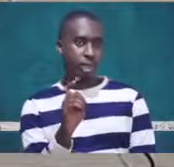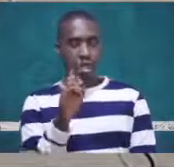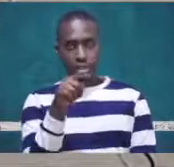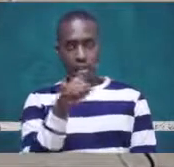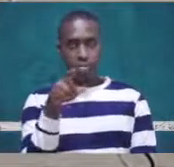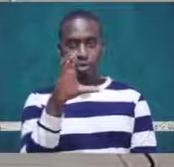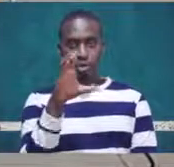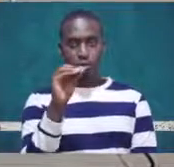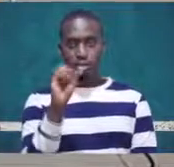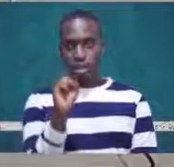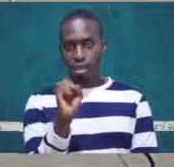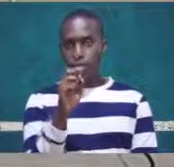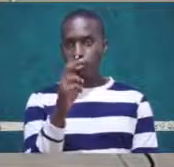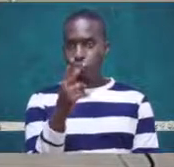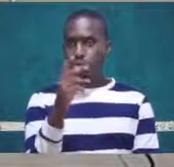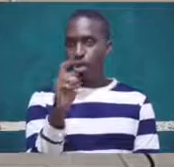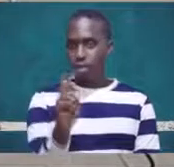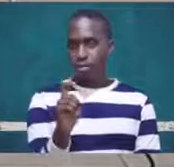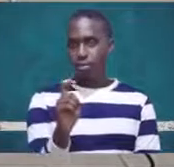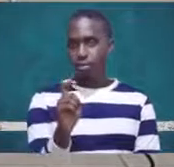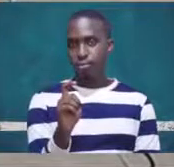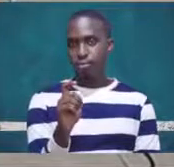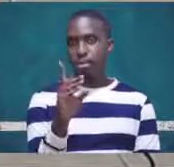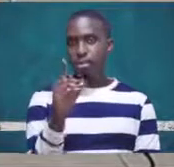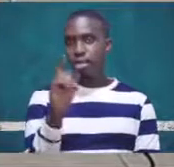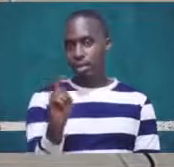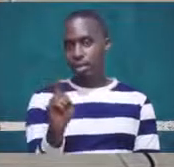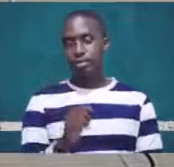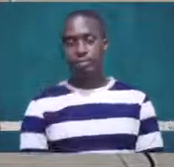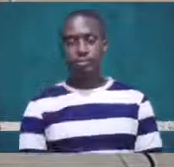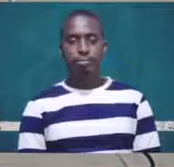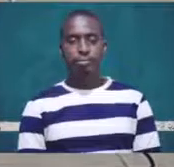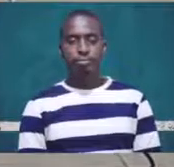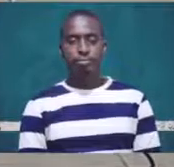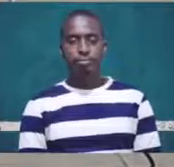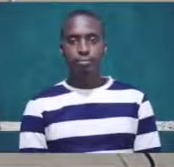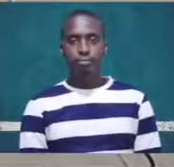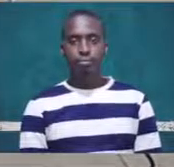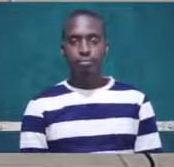times cosine 2x dx.